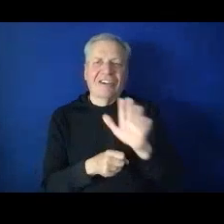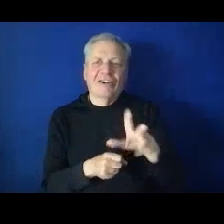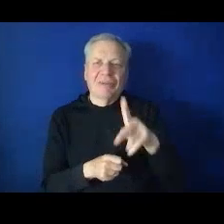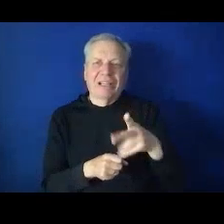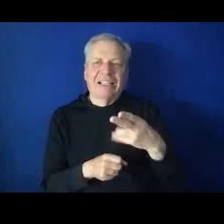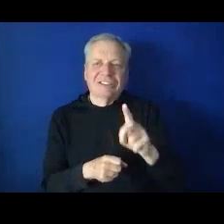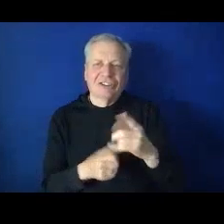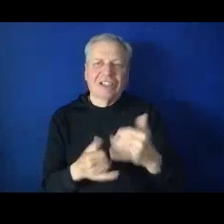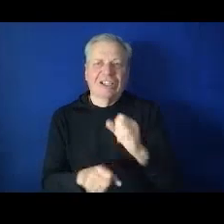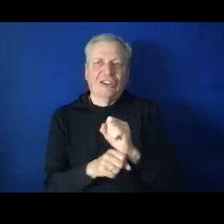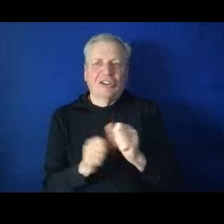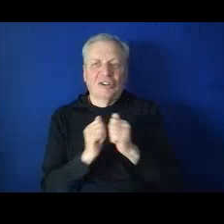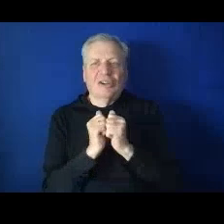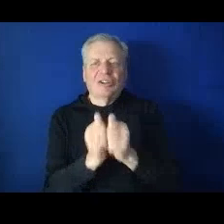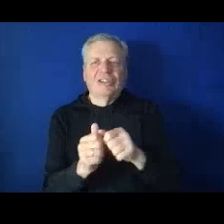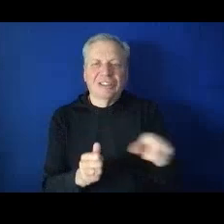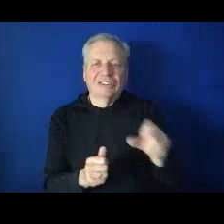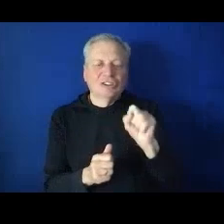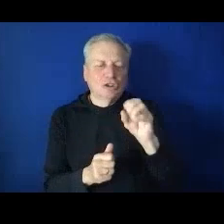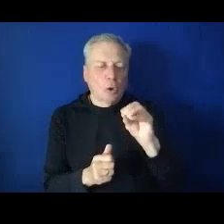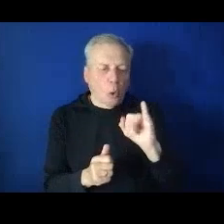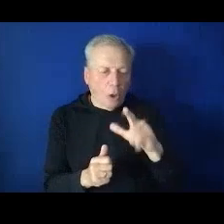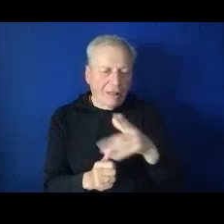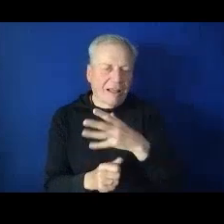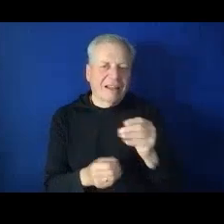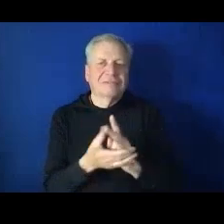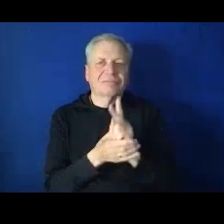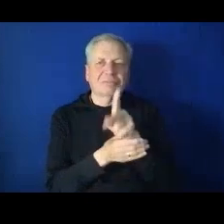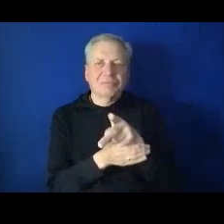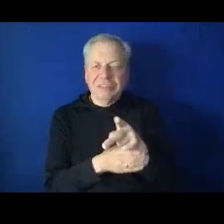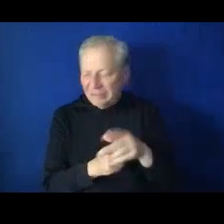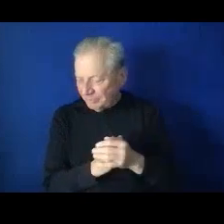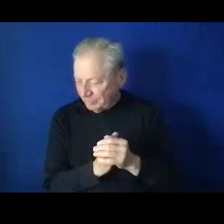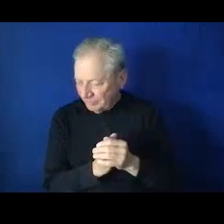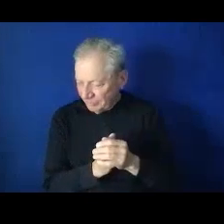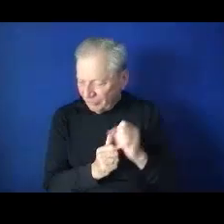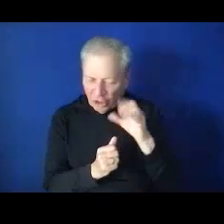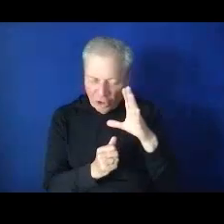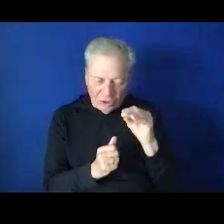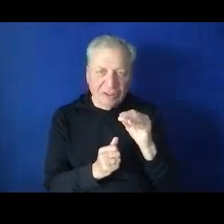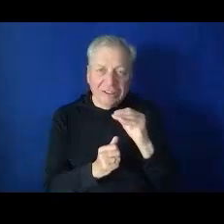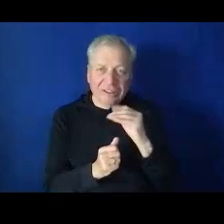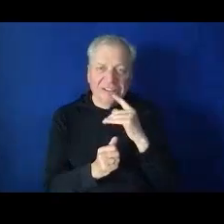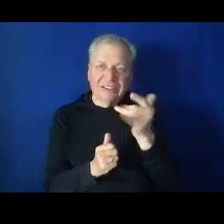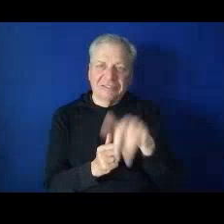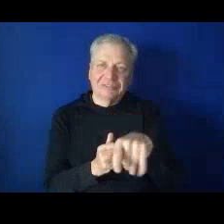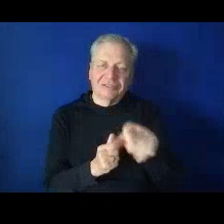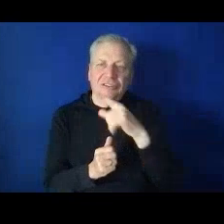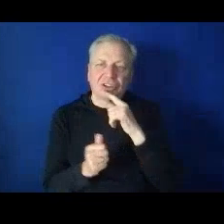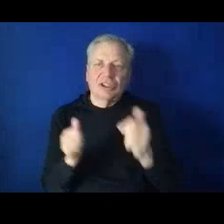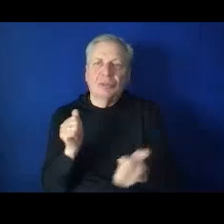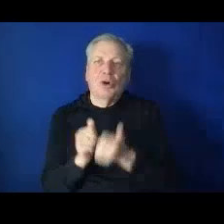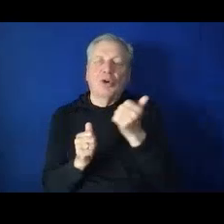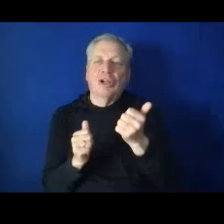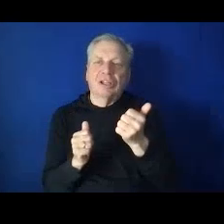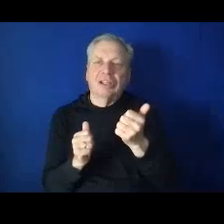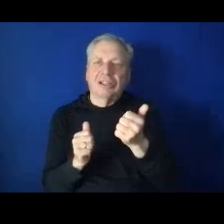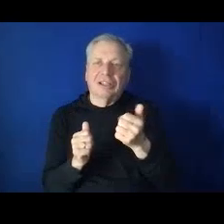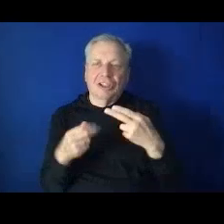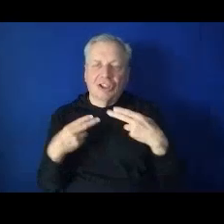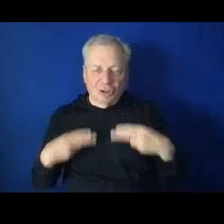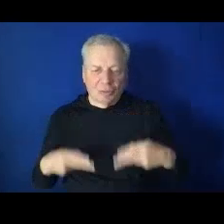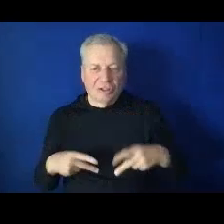working in soils and plants. So yeah. So there you go. Here's the most inspirational human being